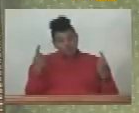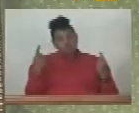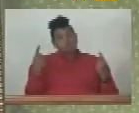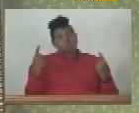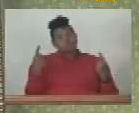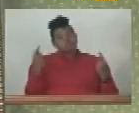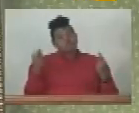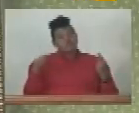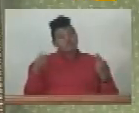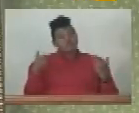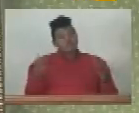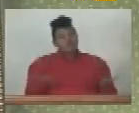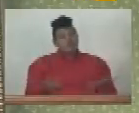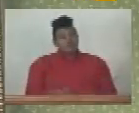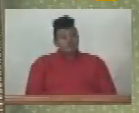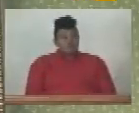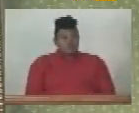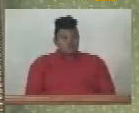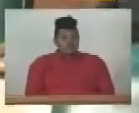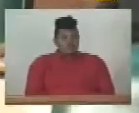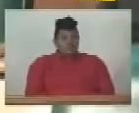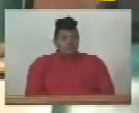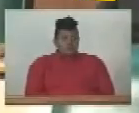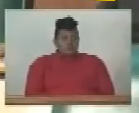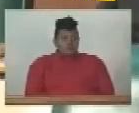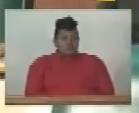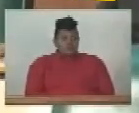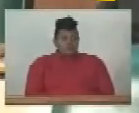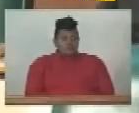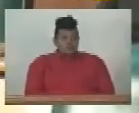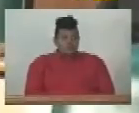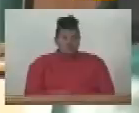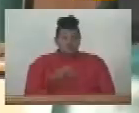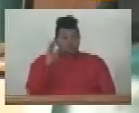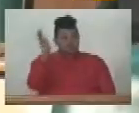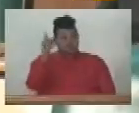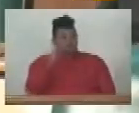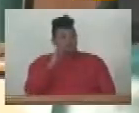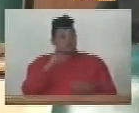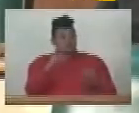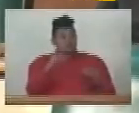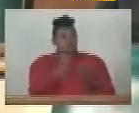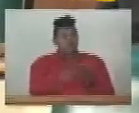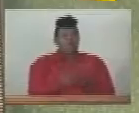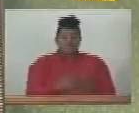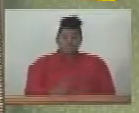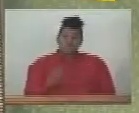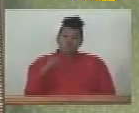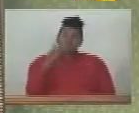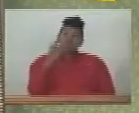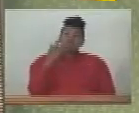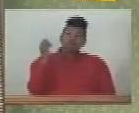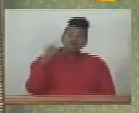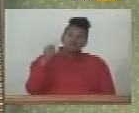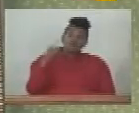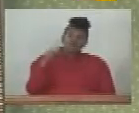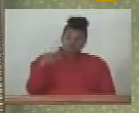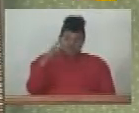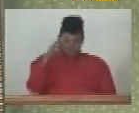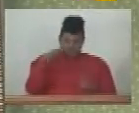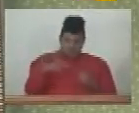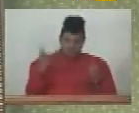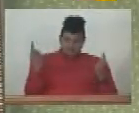Those against? Ayes have it. Mr. Speaker, I ask that the motion be approved. Those in favor?